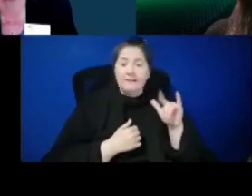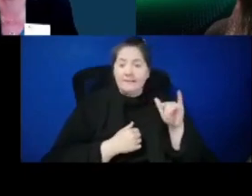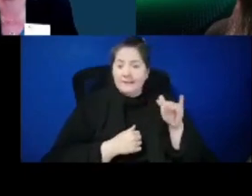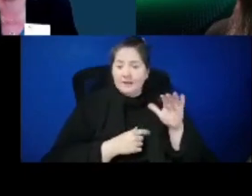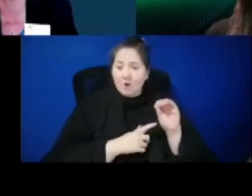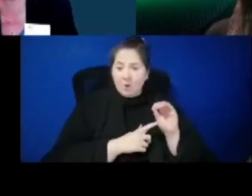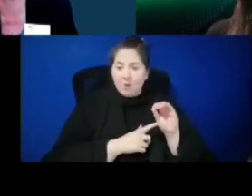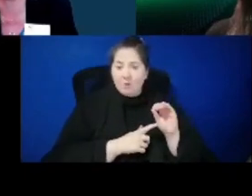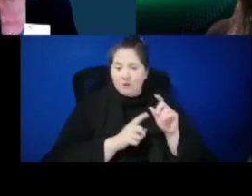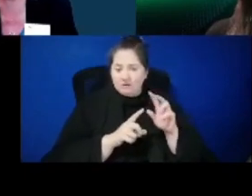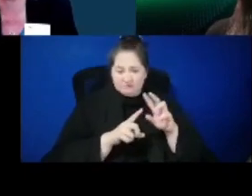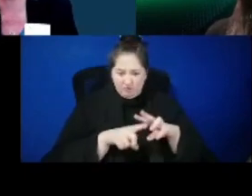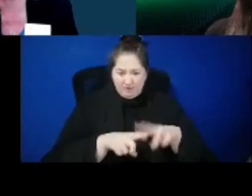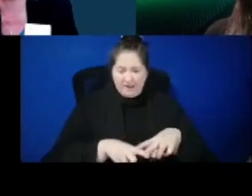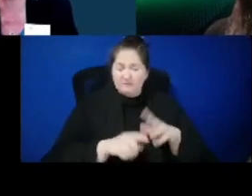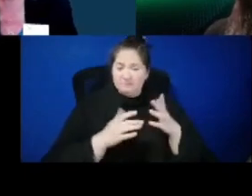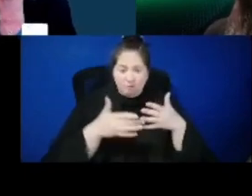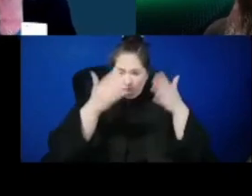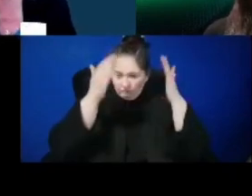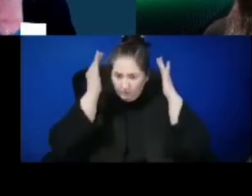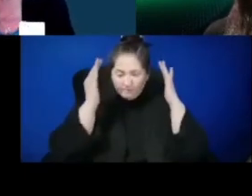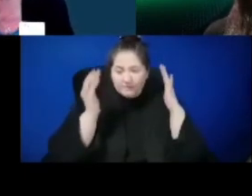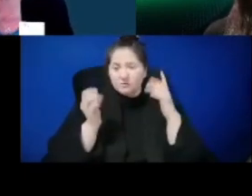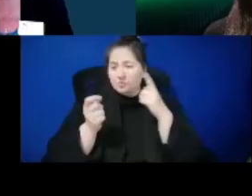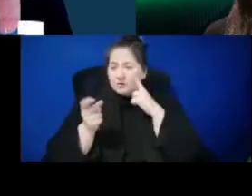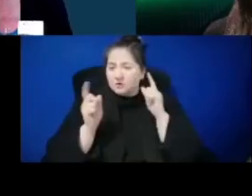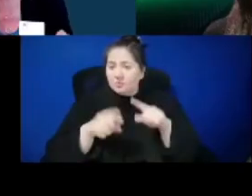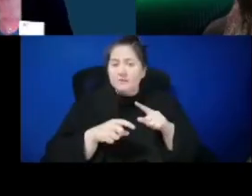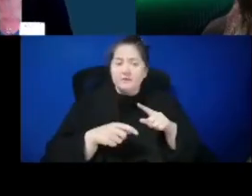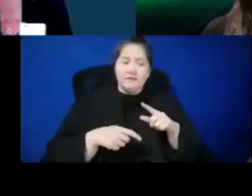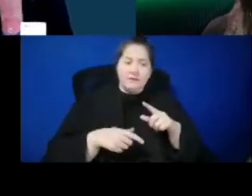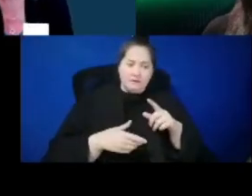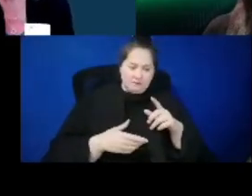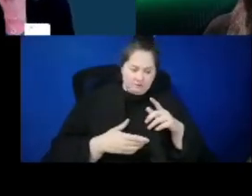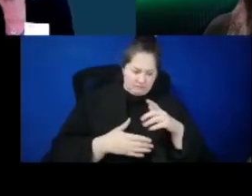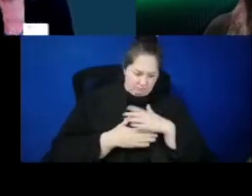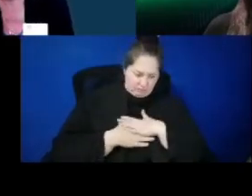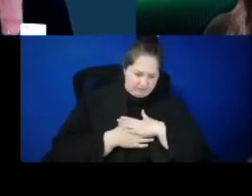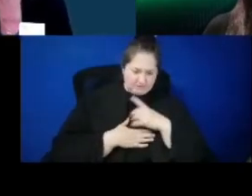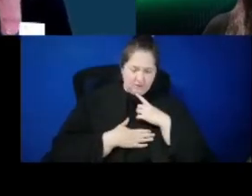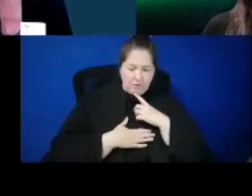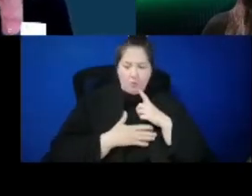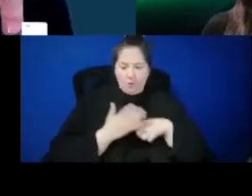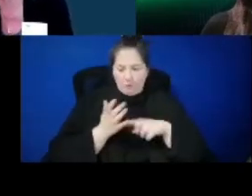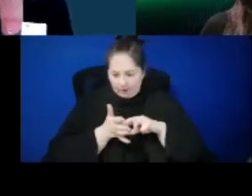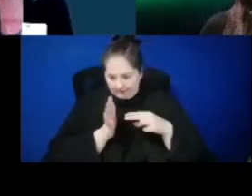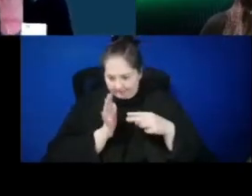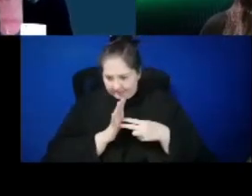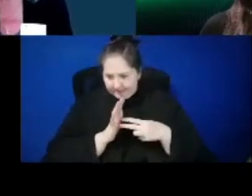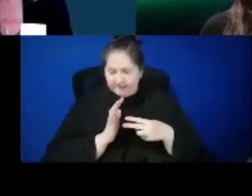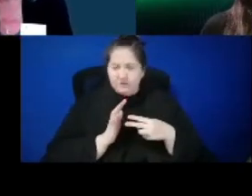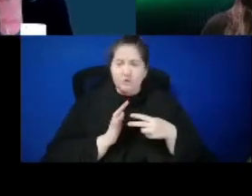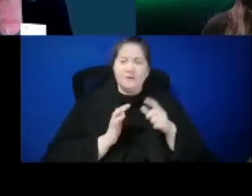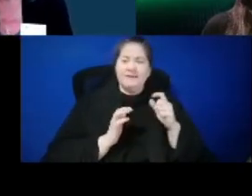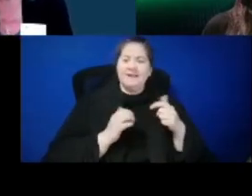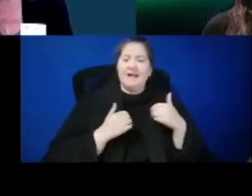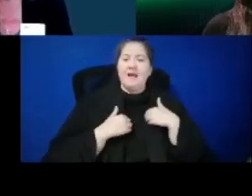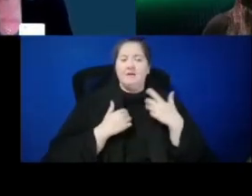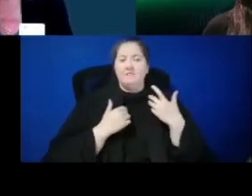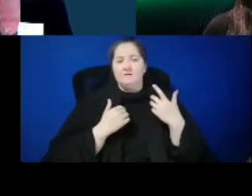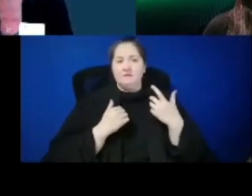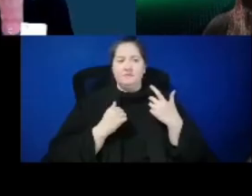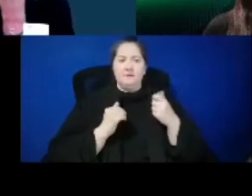sometimes is overwhelming, and we all agreed we'd take a break and say, okay, this is what we mean, and this is, you almost need to have a page